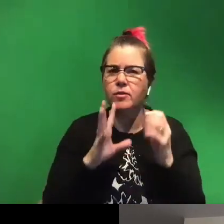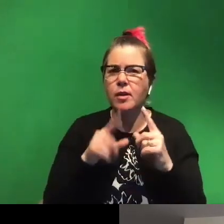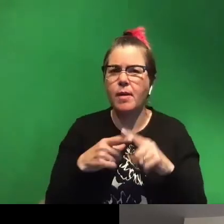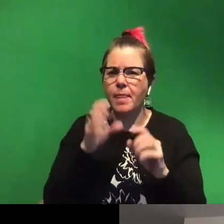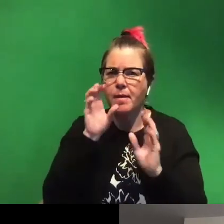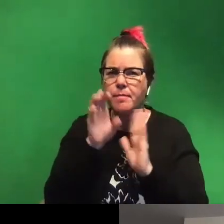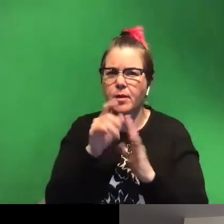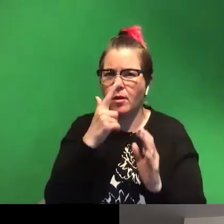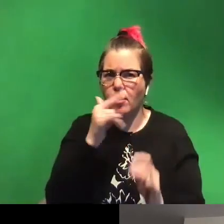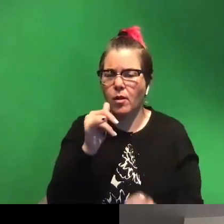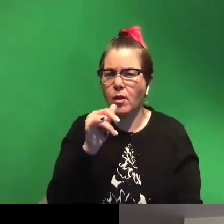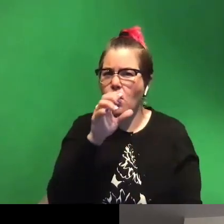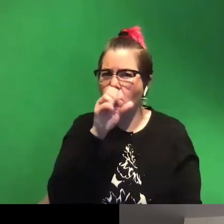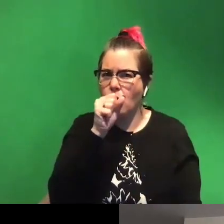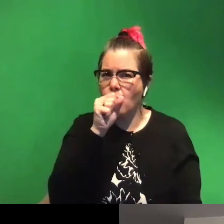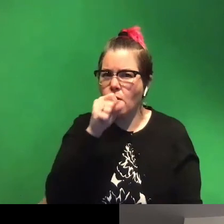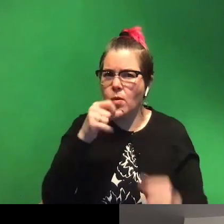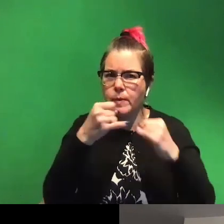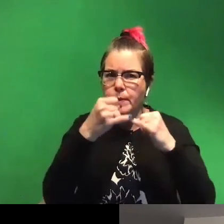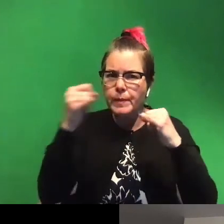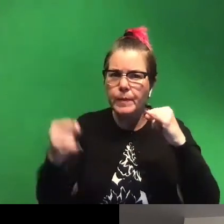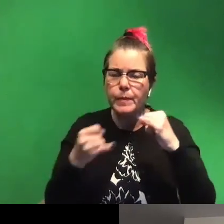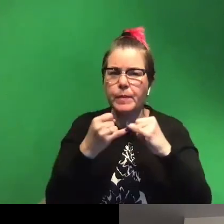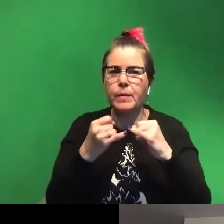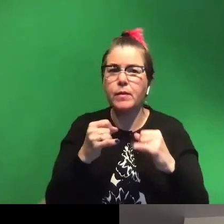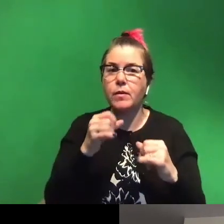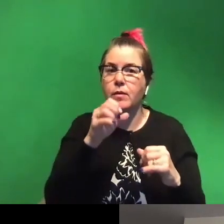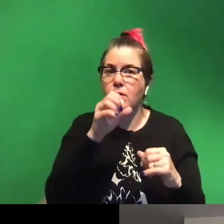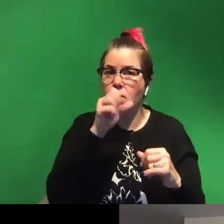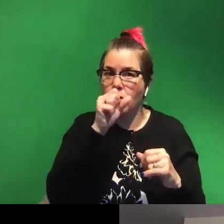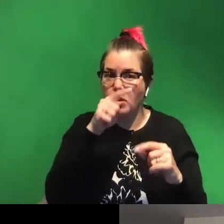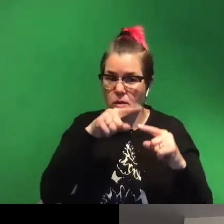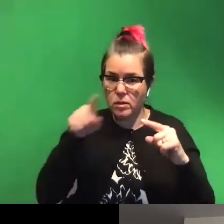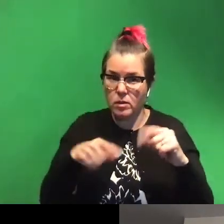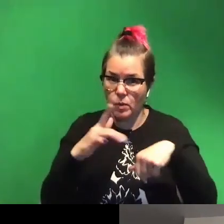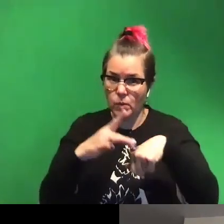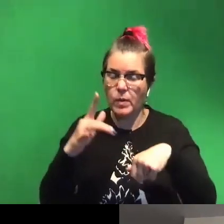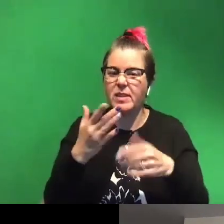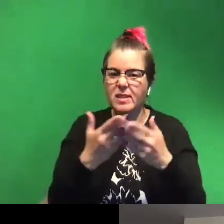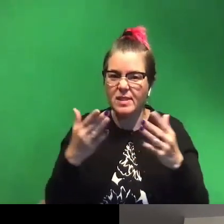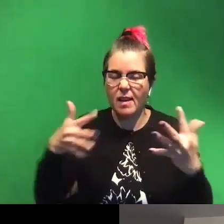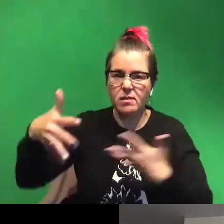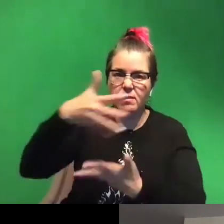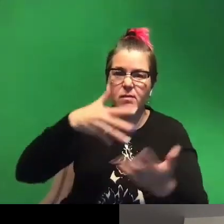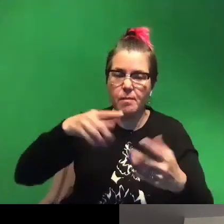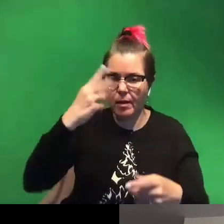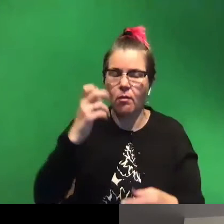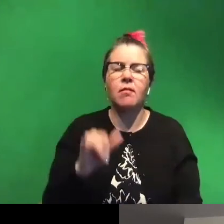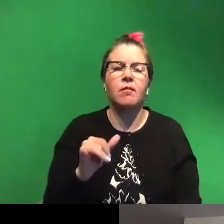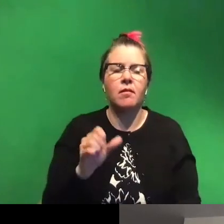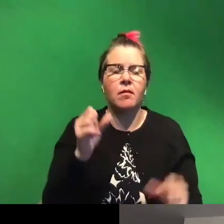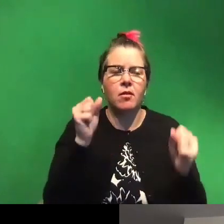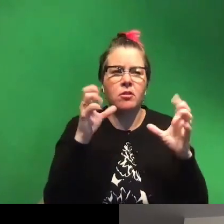like an orange ring, and the Yeah, orange ring is like the stuff surrounding the actual black hole. Awesome. And